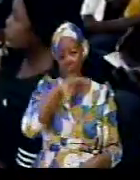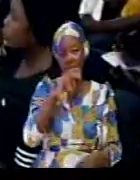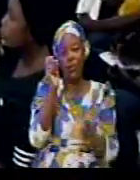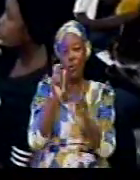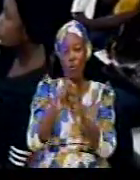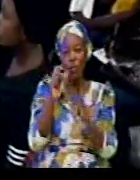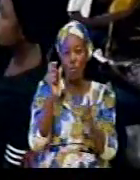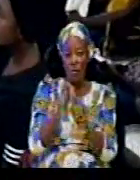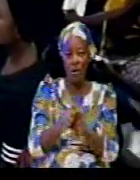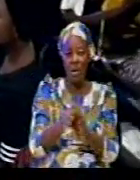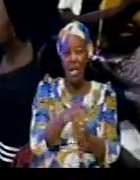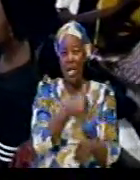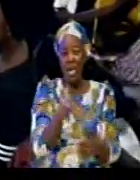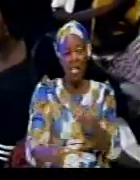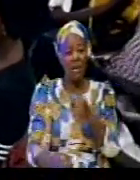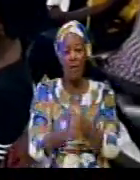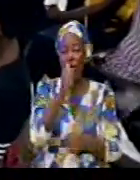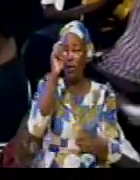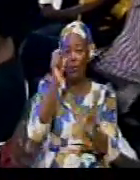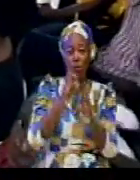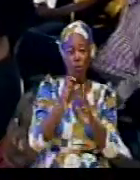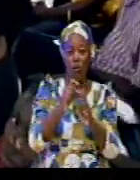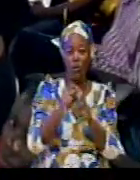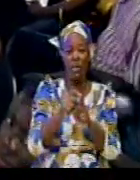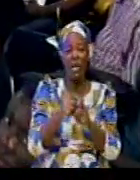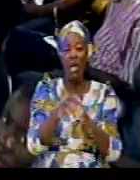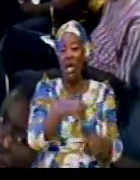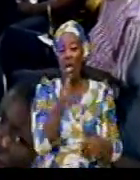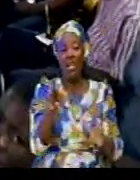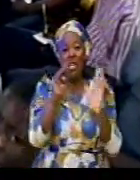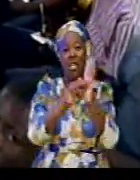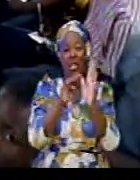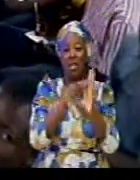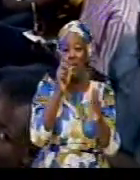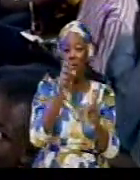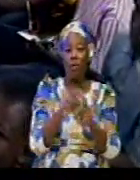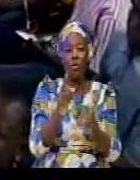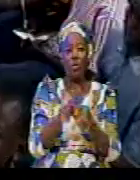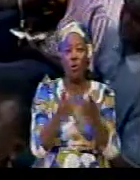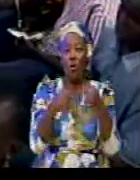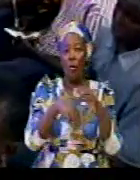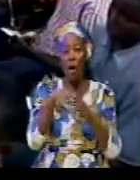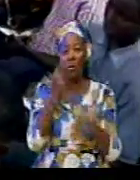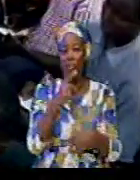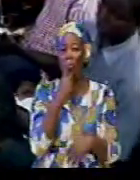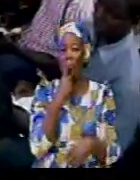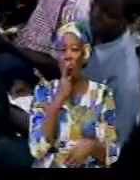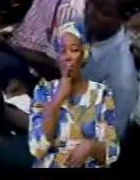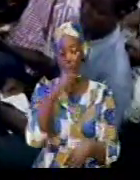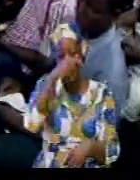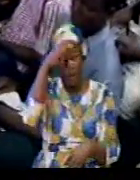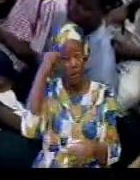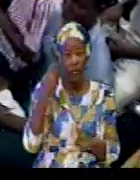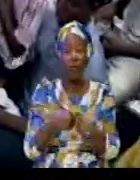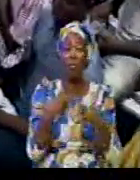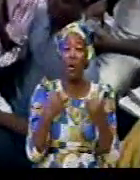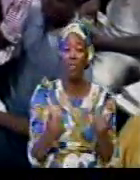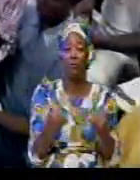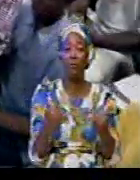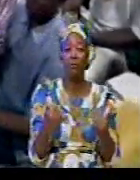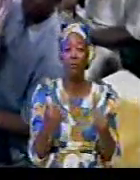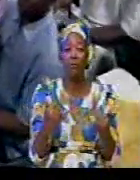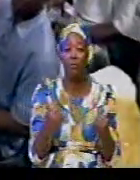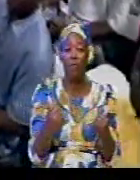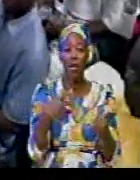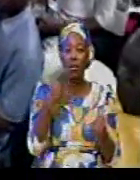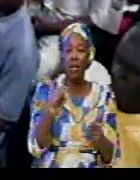any careless word, any curse word, any negative word to come out of